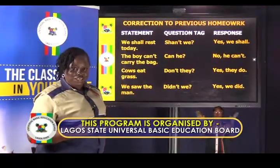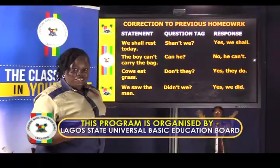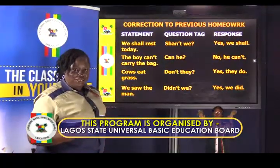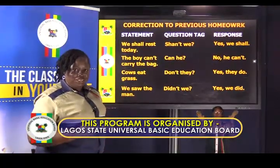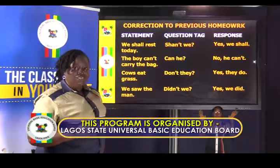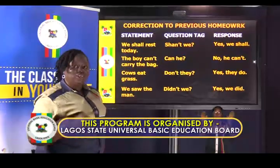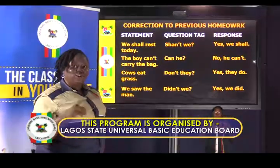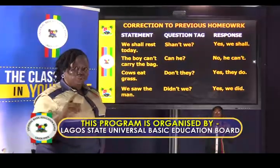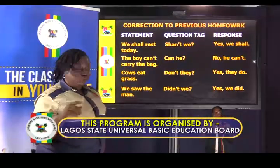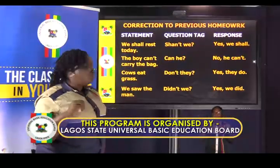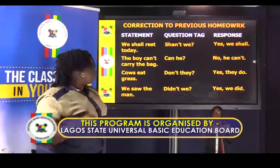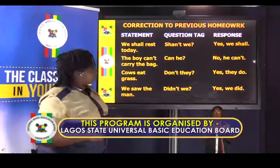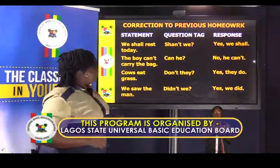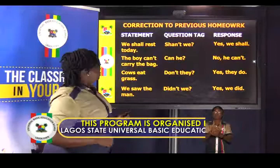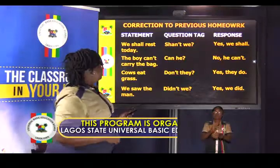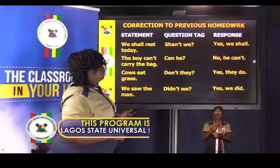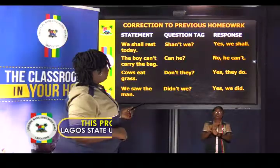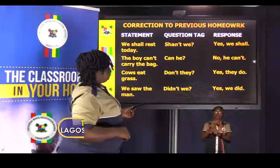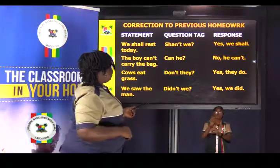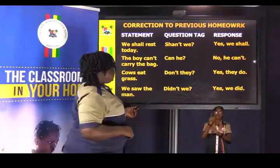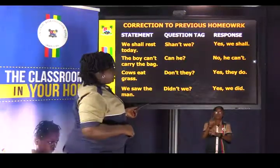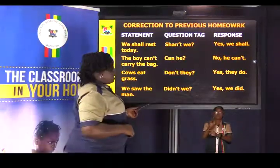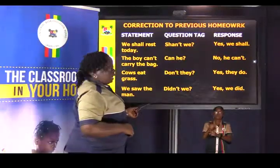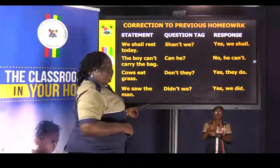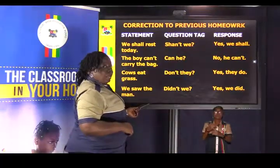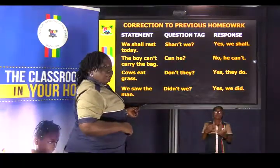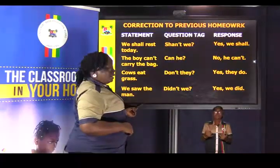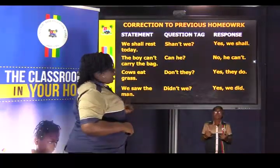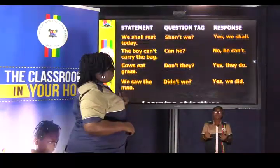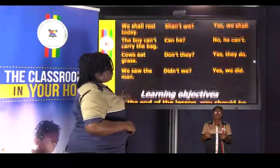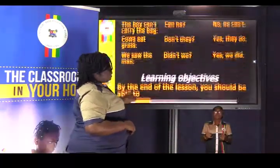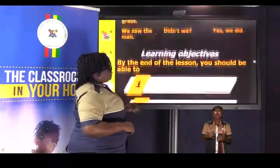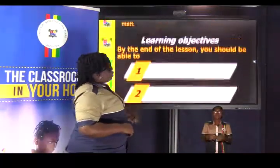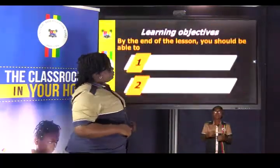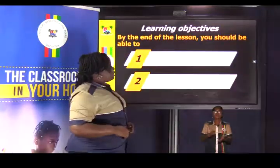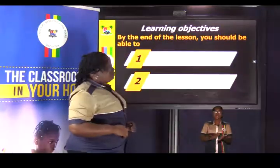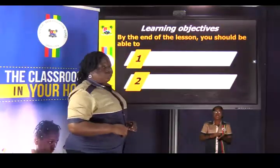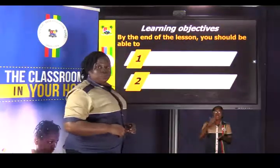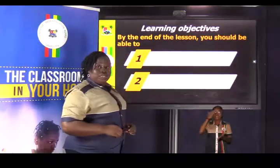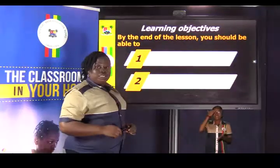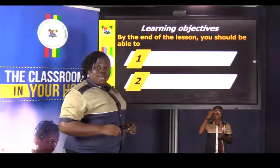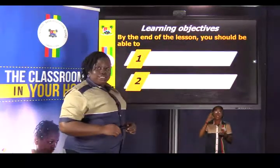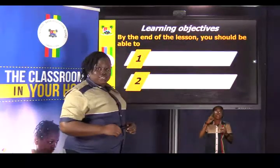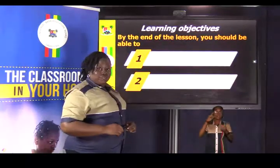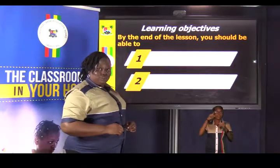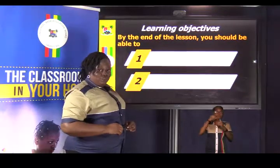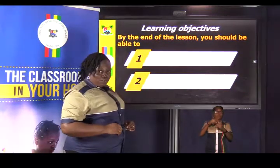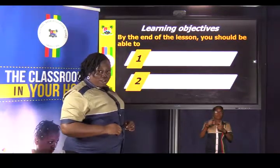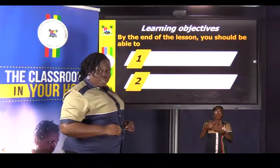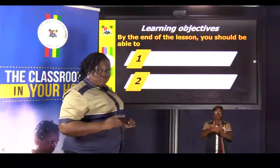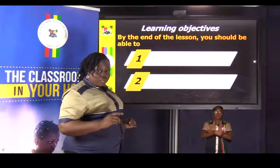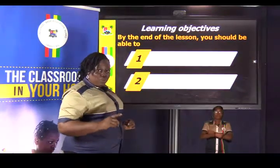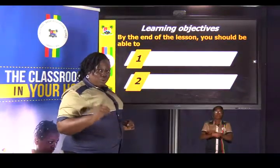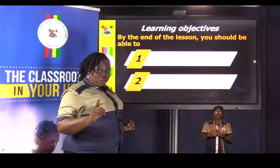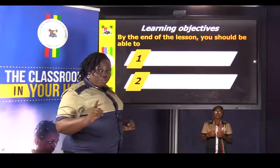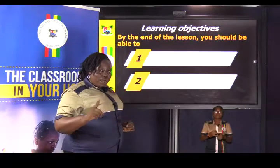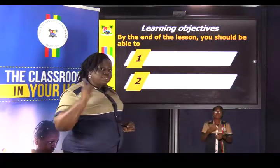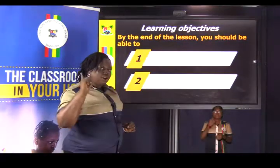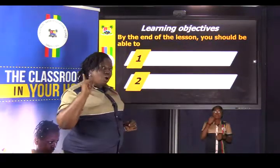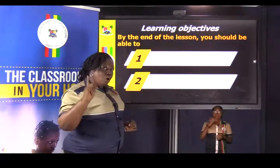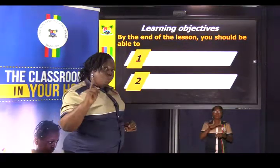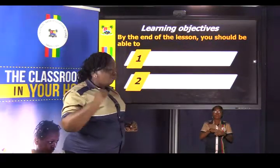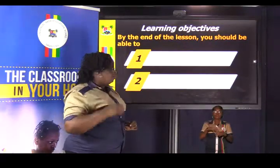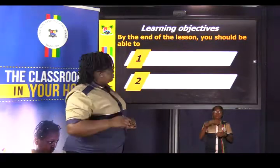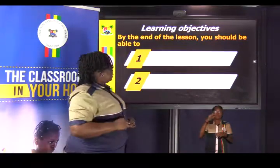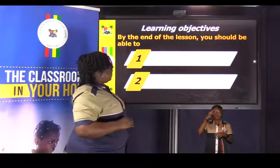cheer. Good job, you. Now to the learning objective for today's lesson. Don't forget, today we are looking